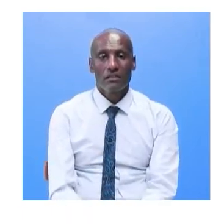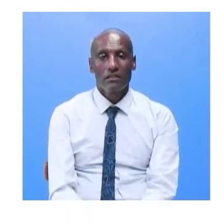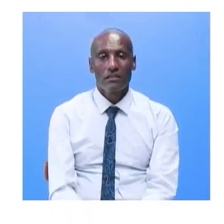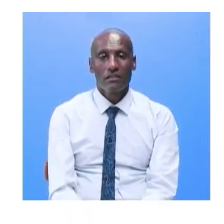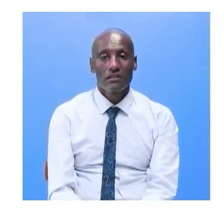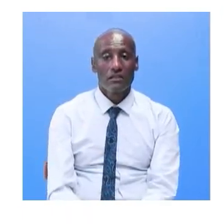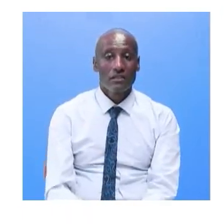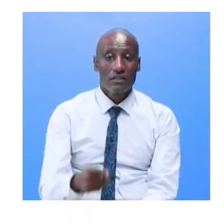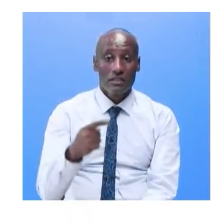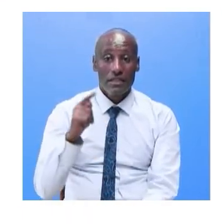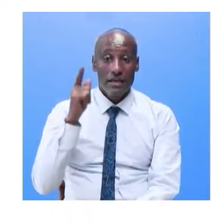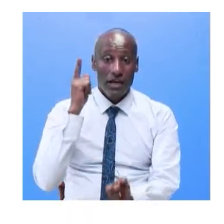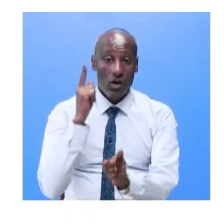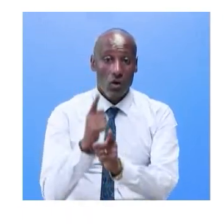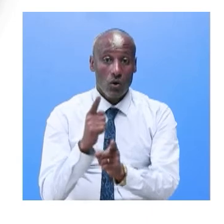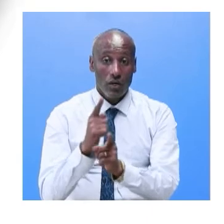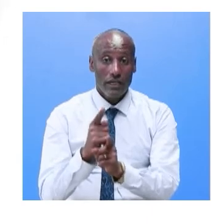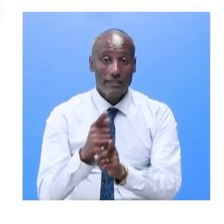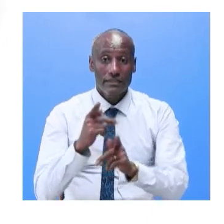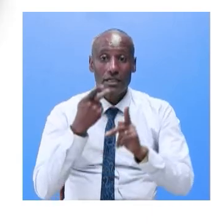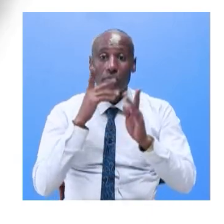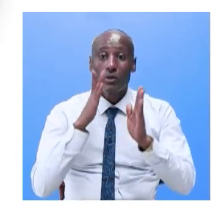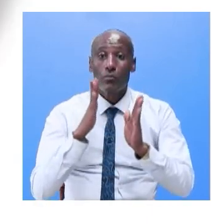the correct preposition.